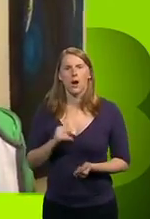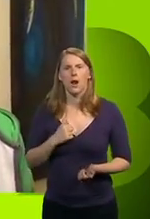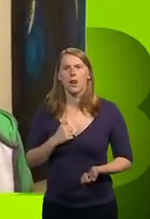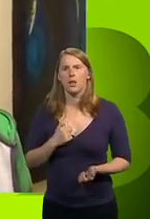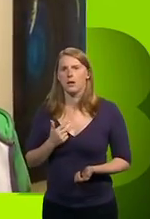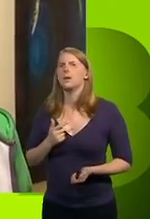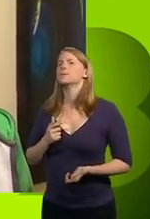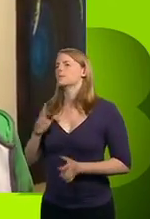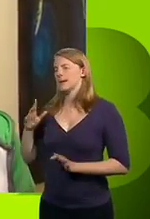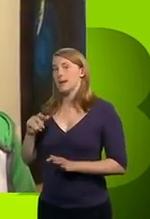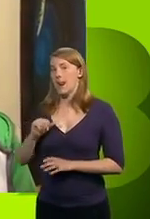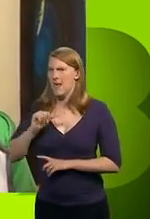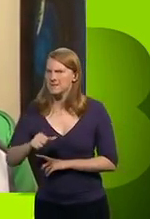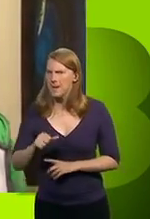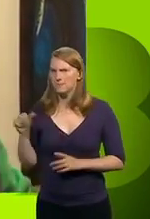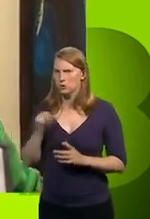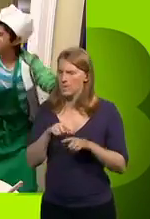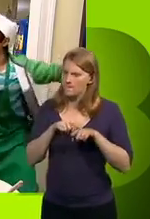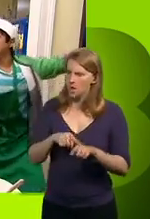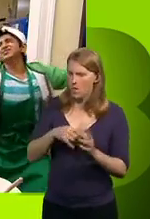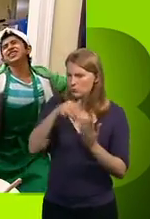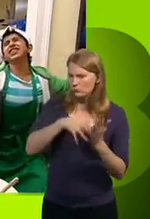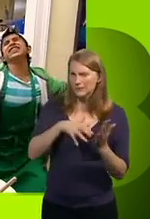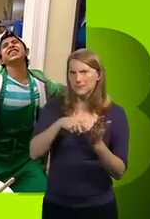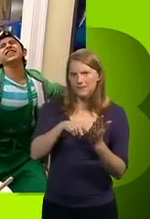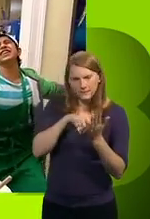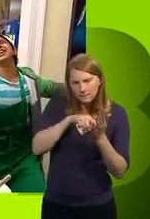Next time I say we use a recipe, we use a recipe.